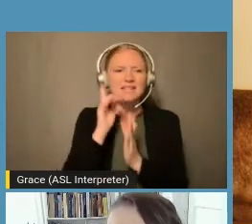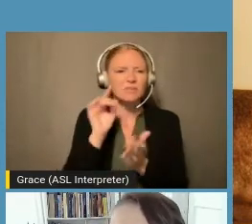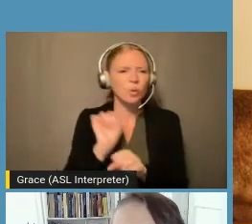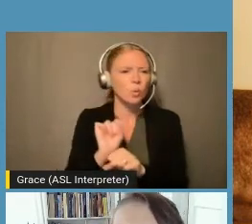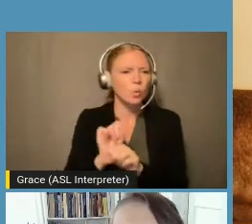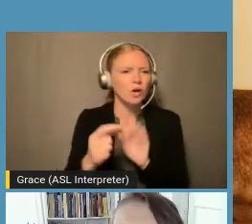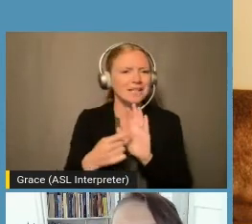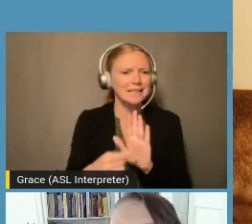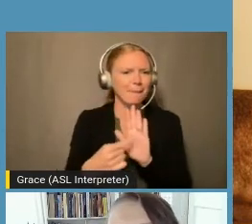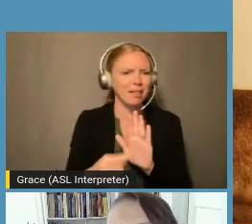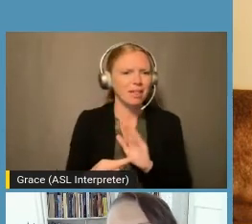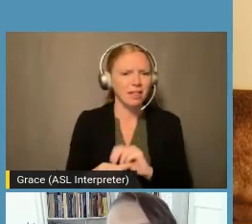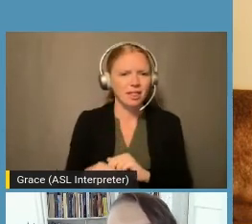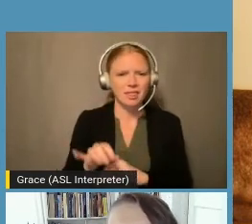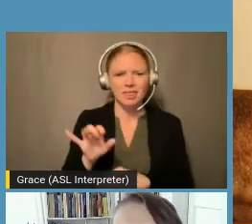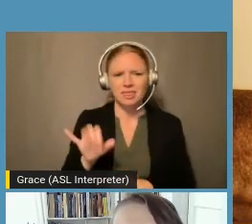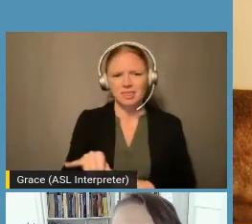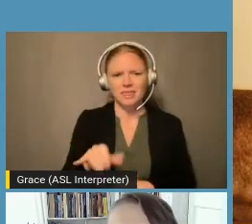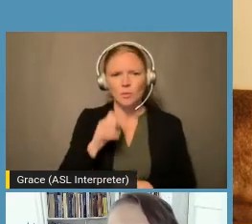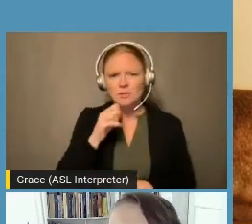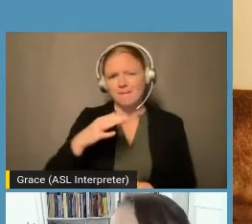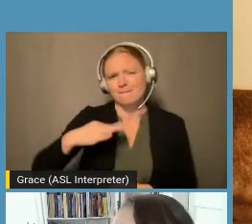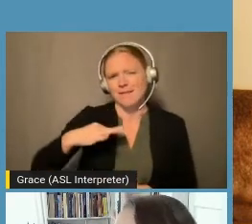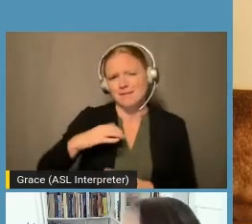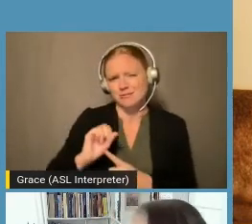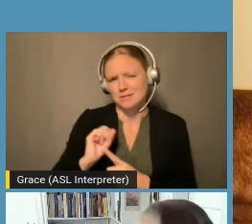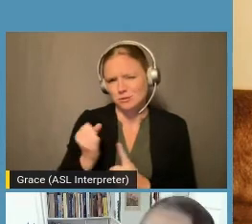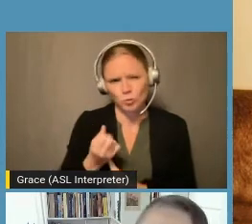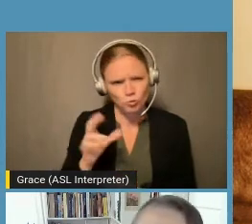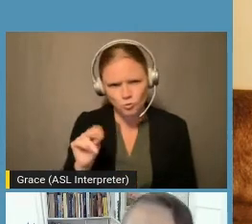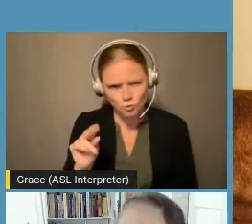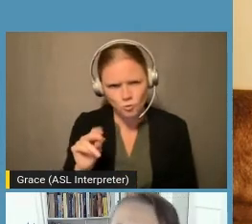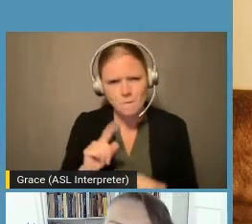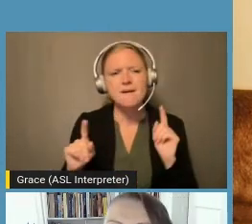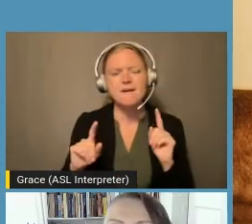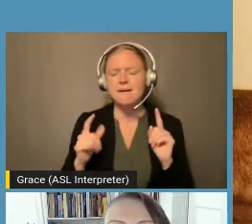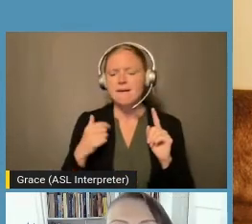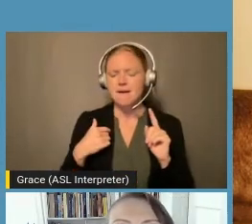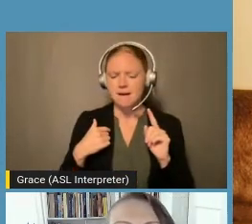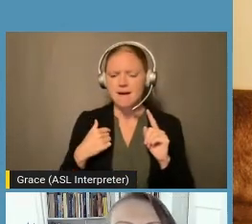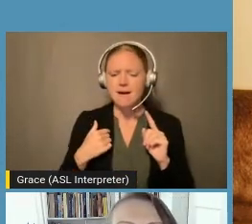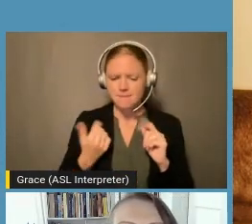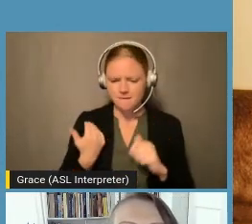This wasn't exactly a volunteer situation, but I was in a situation where